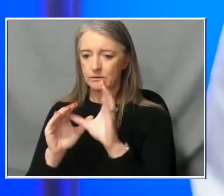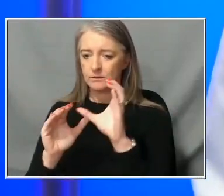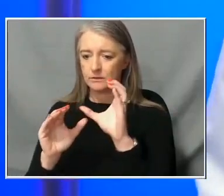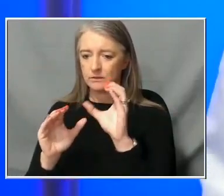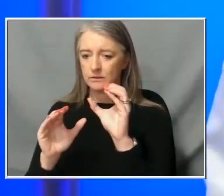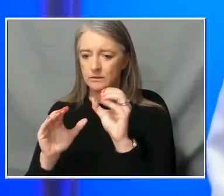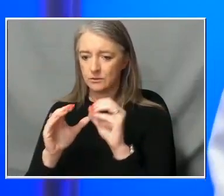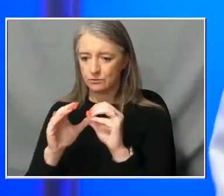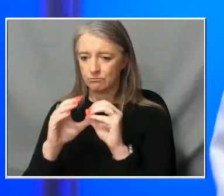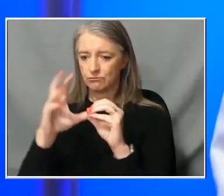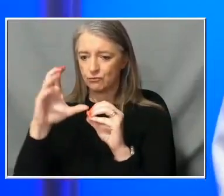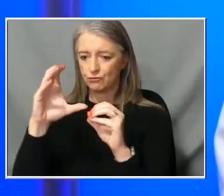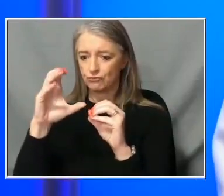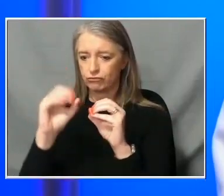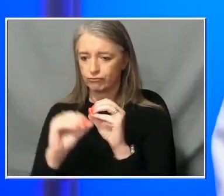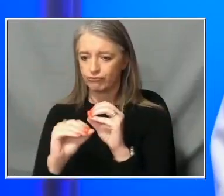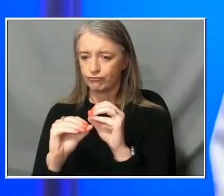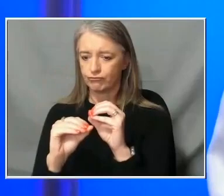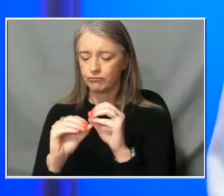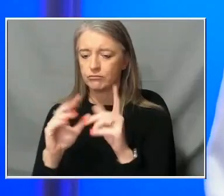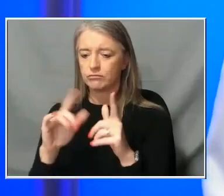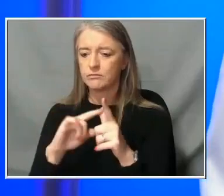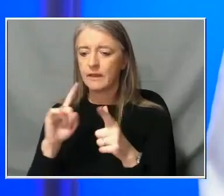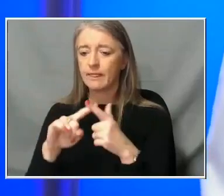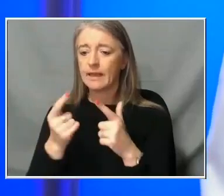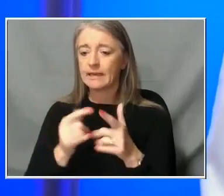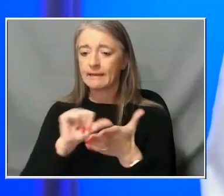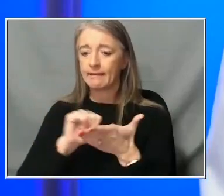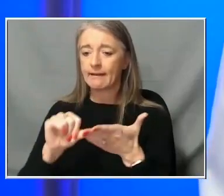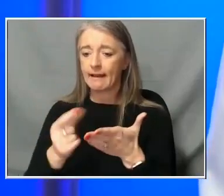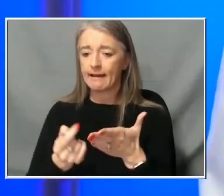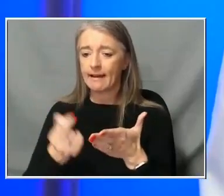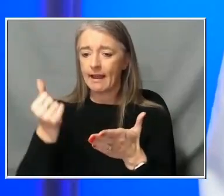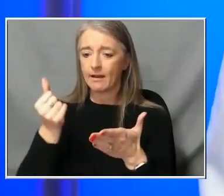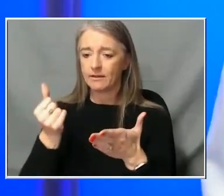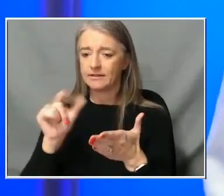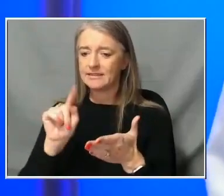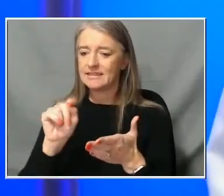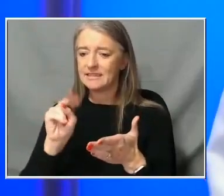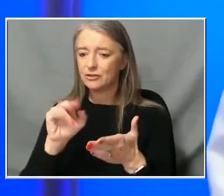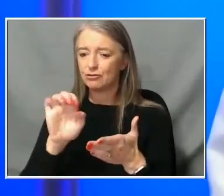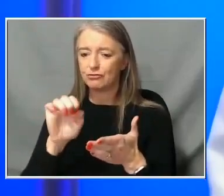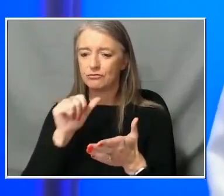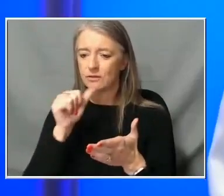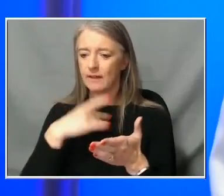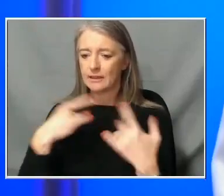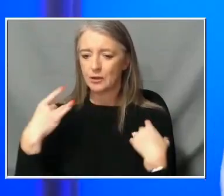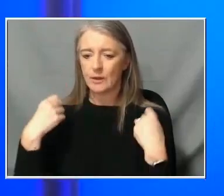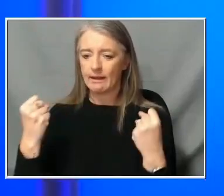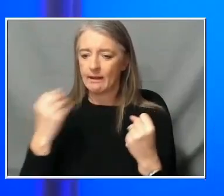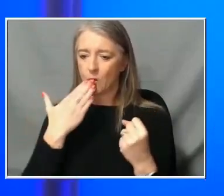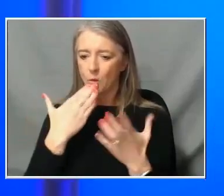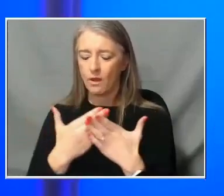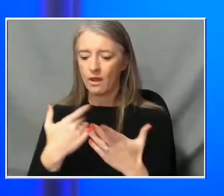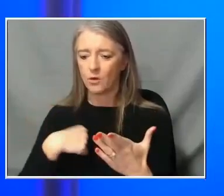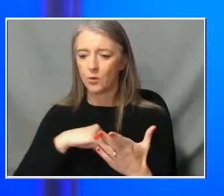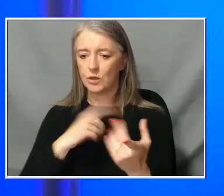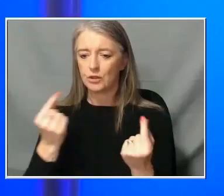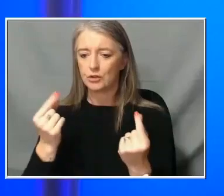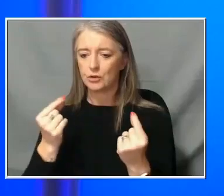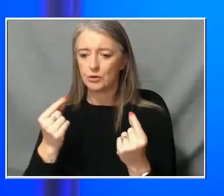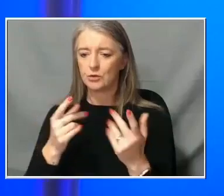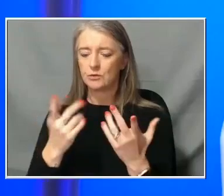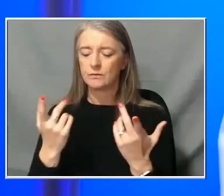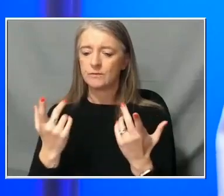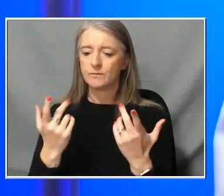tumor out. When we have that completed, the tissue doesn't like to heal very well. And so what we do is we kind of go upstream from that